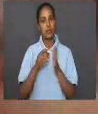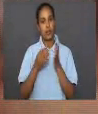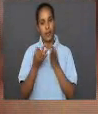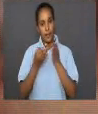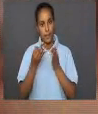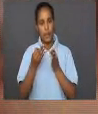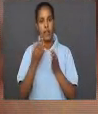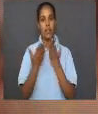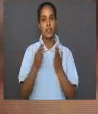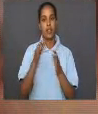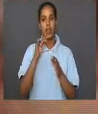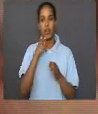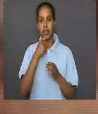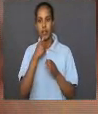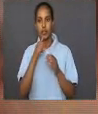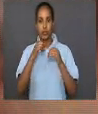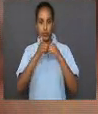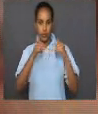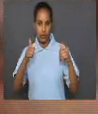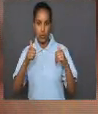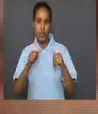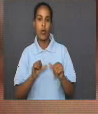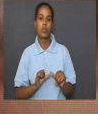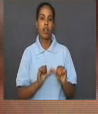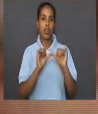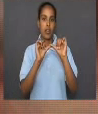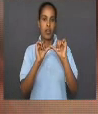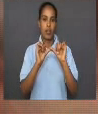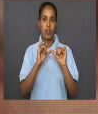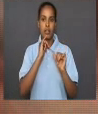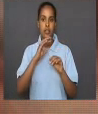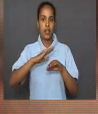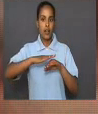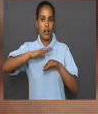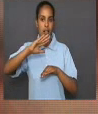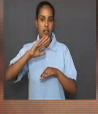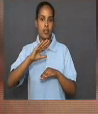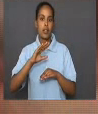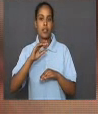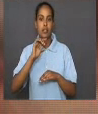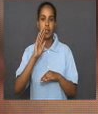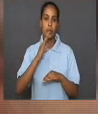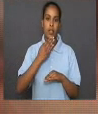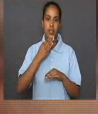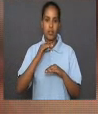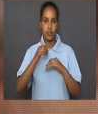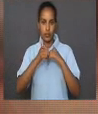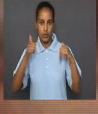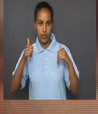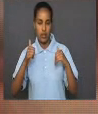You may have noticed that if the acid dissociation constant is greater than the